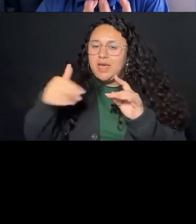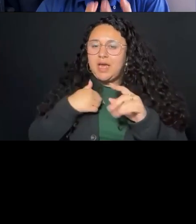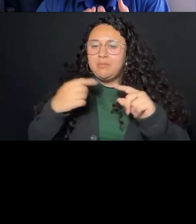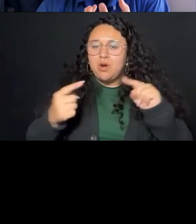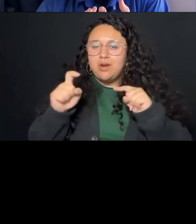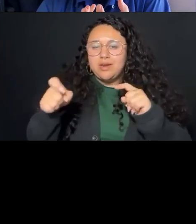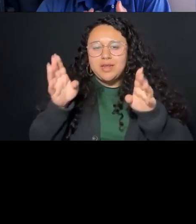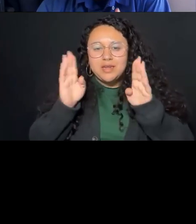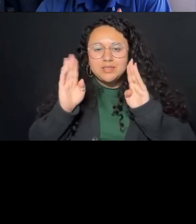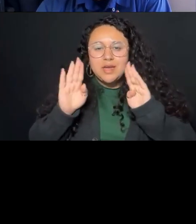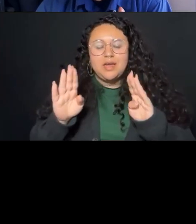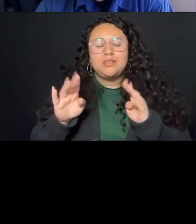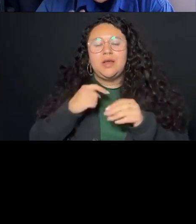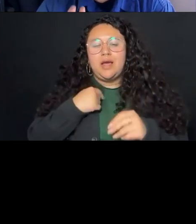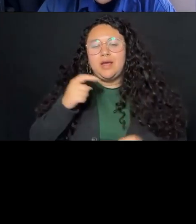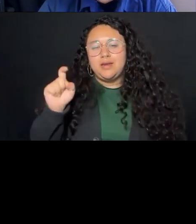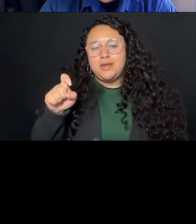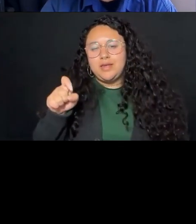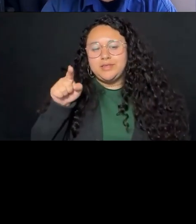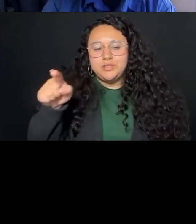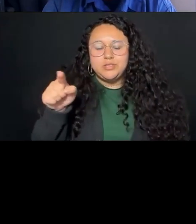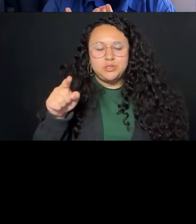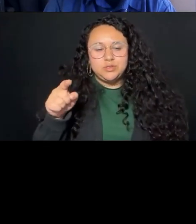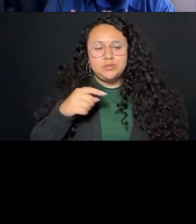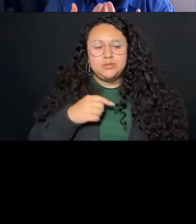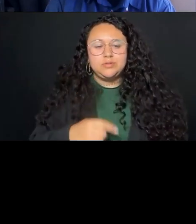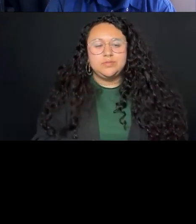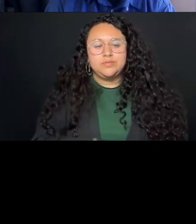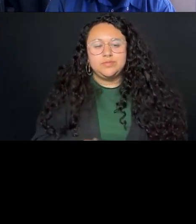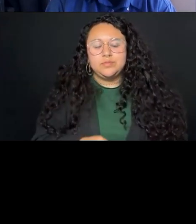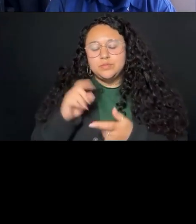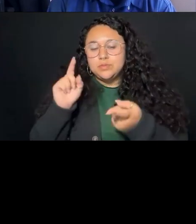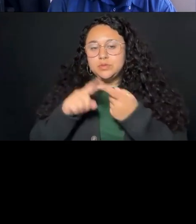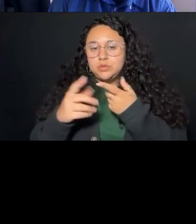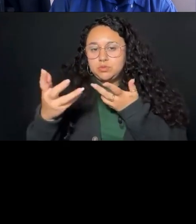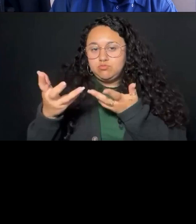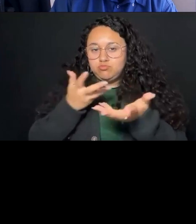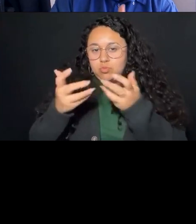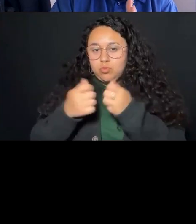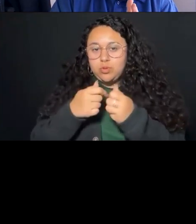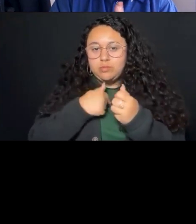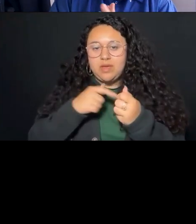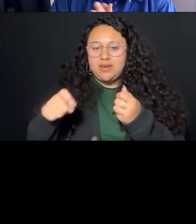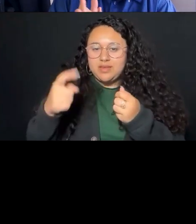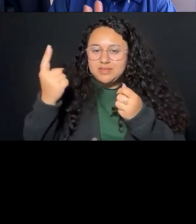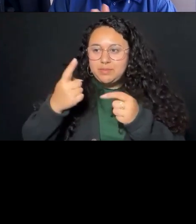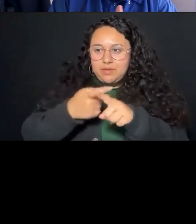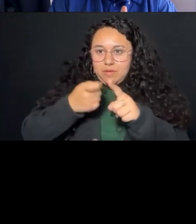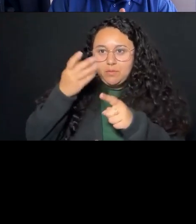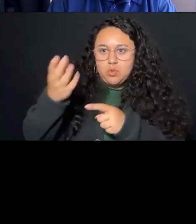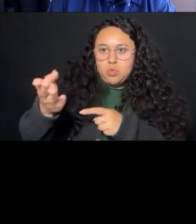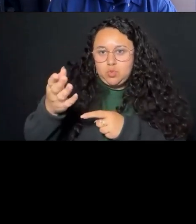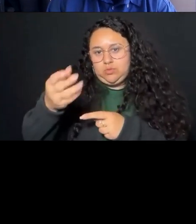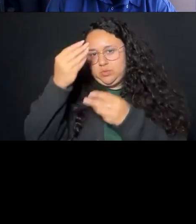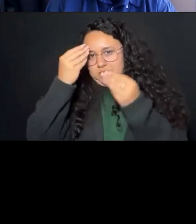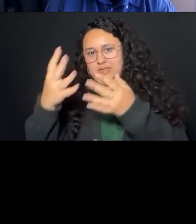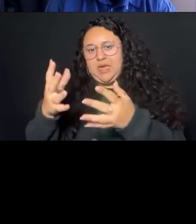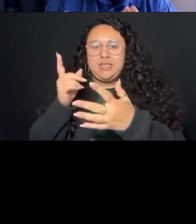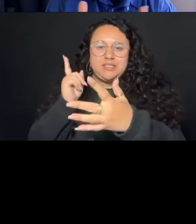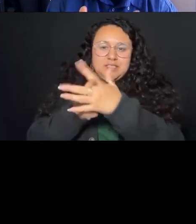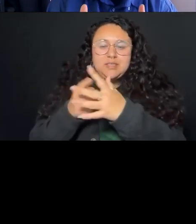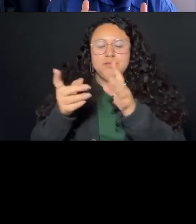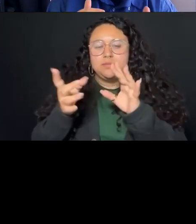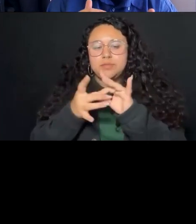you to engage with me. I need something from you." And the last bullet on this slide